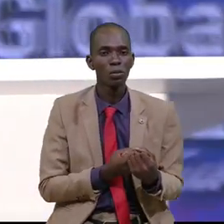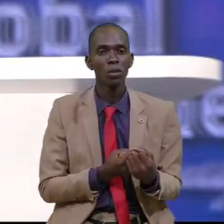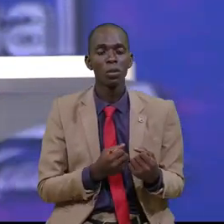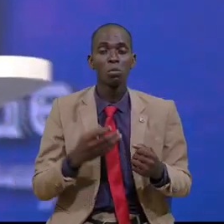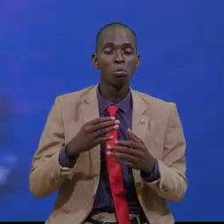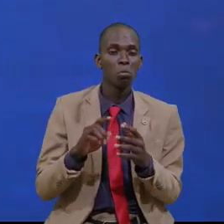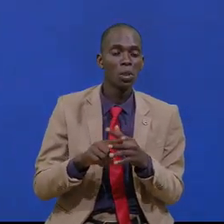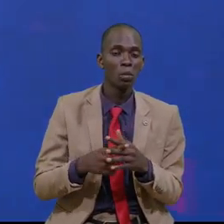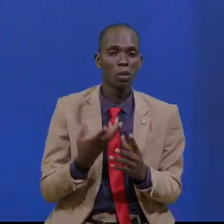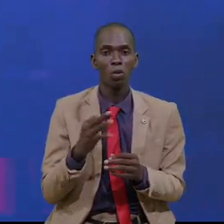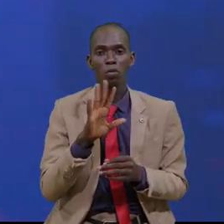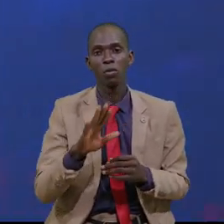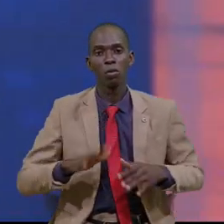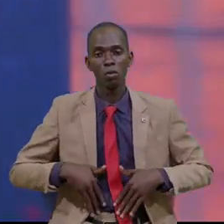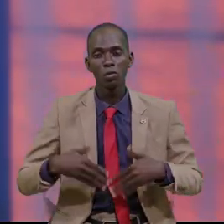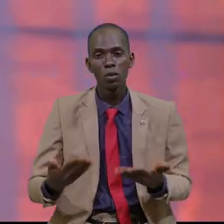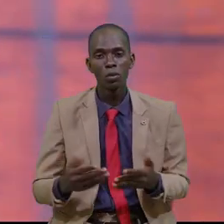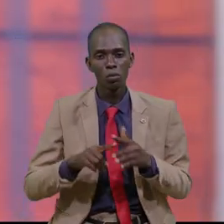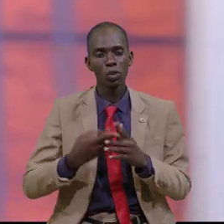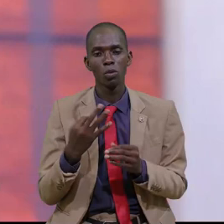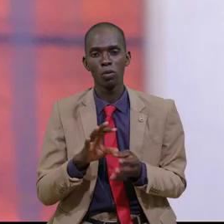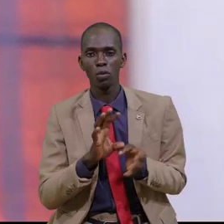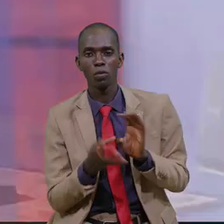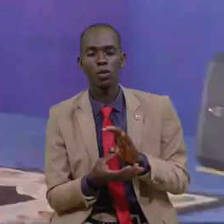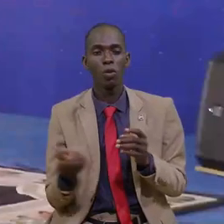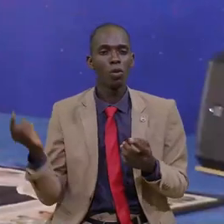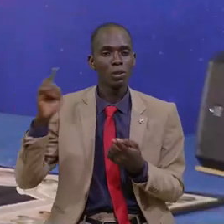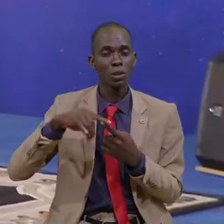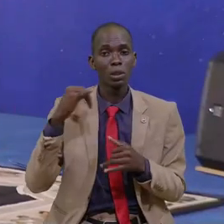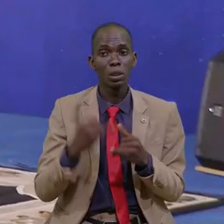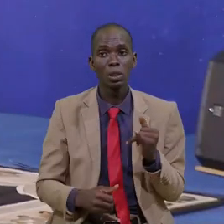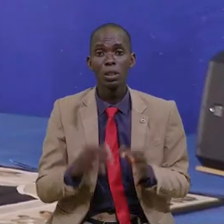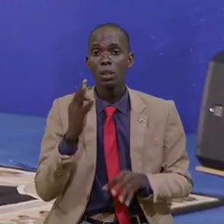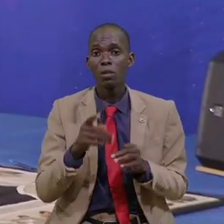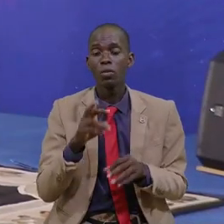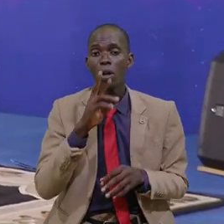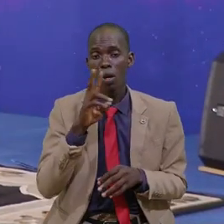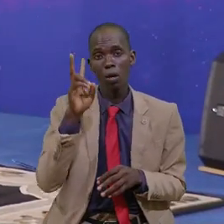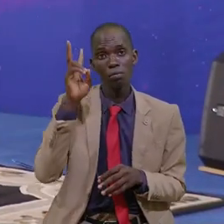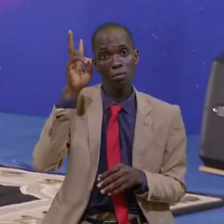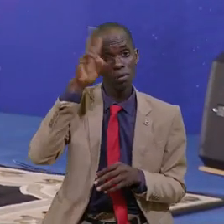call steadfast until the end. You know, they are careless. Can you be careless too?